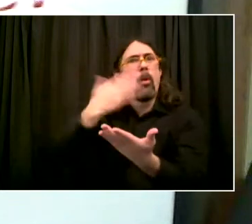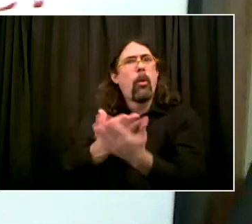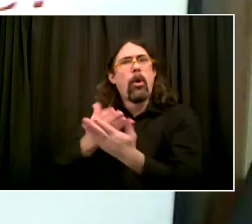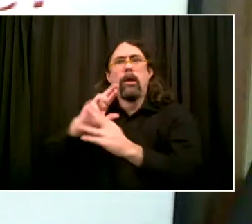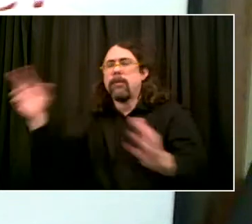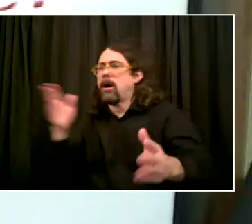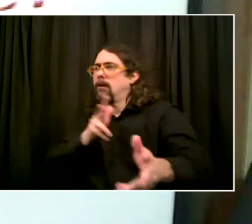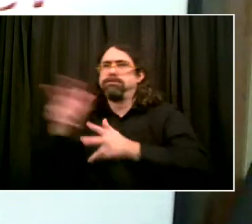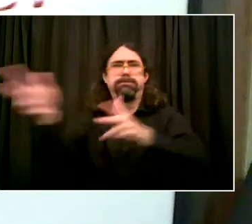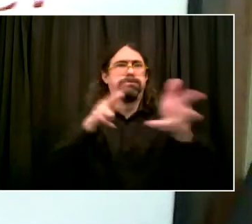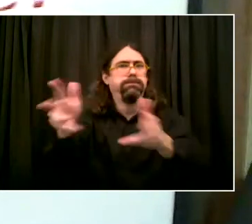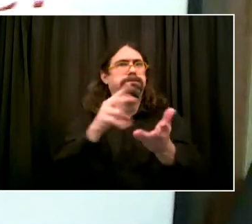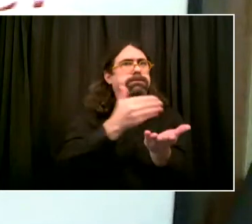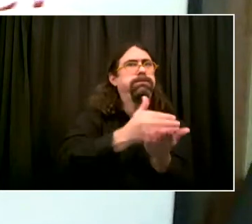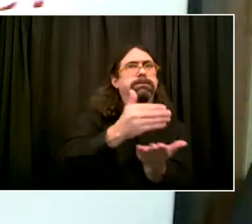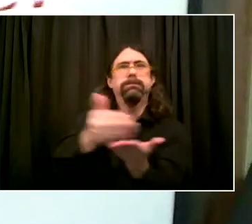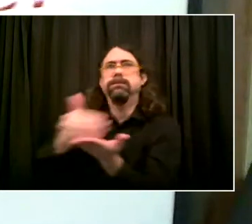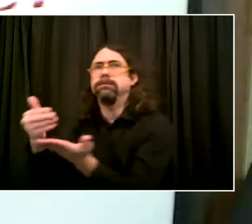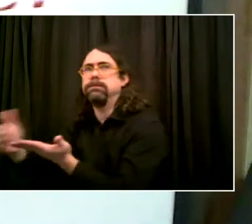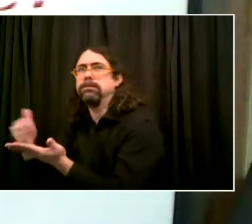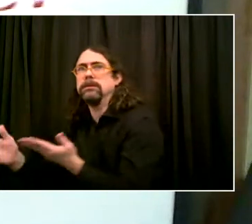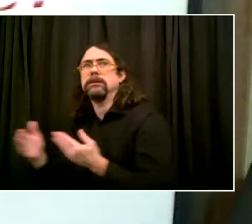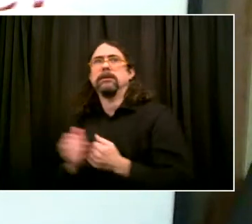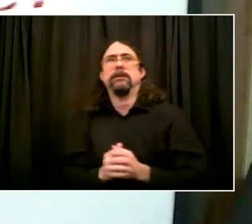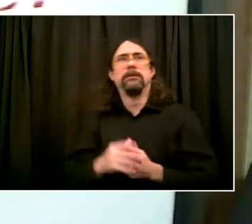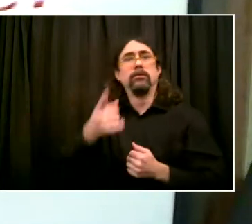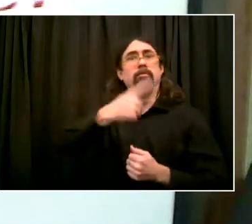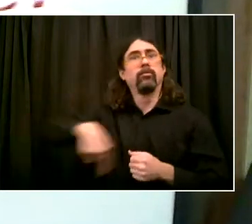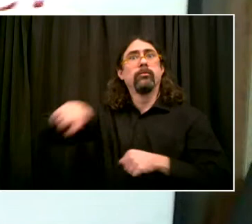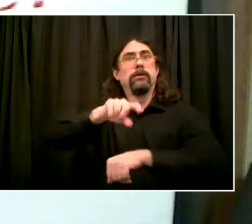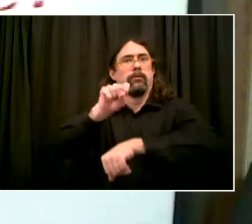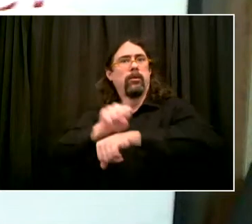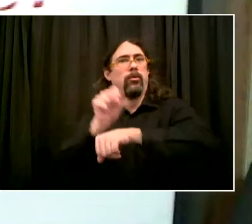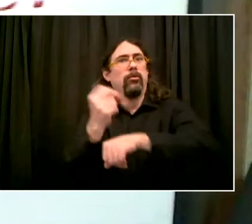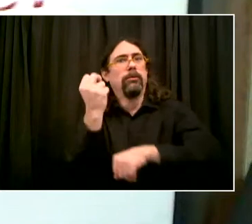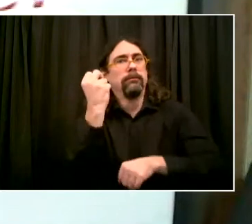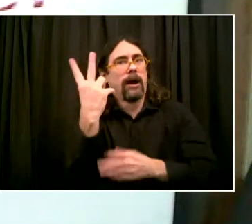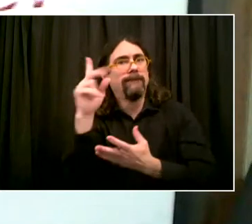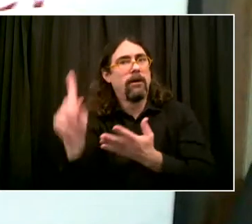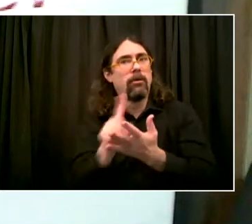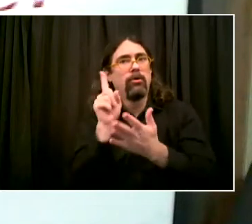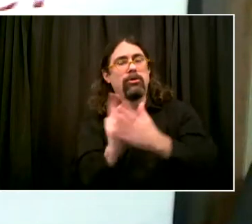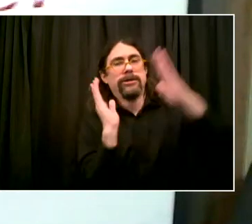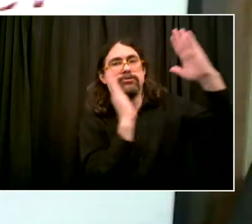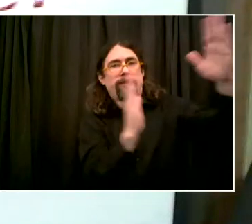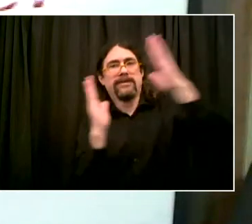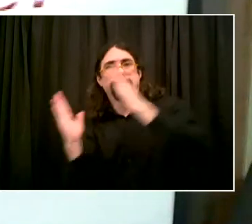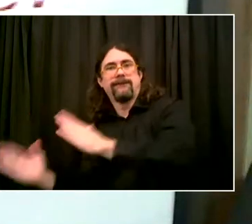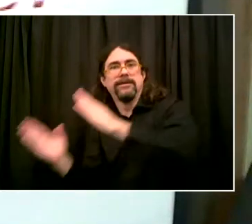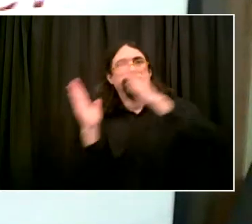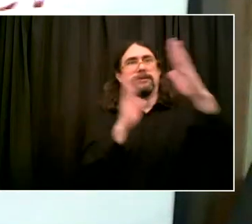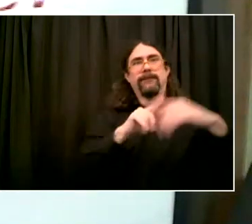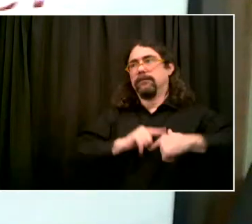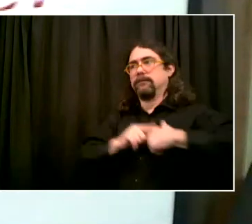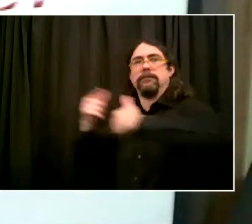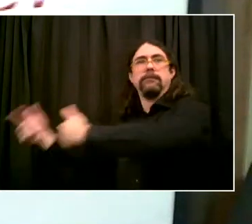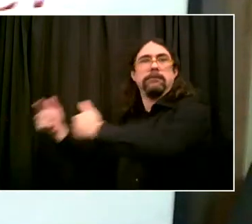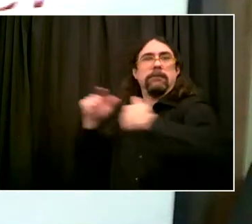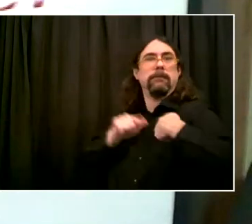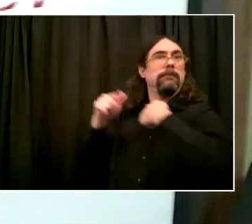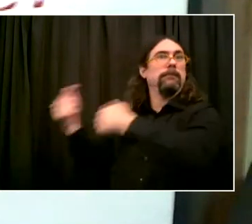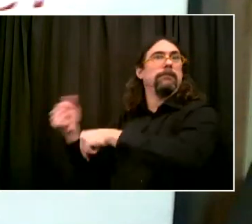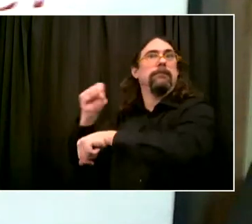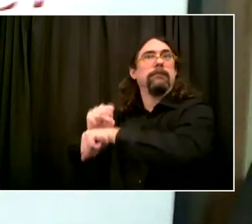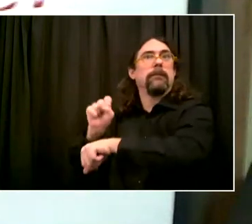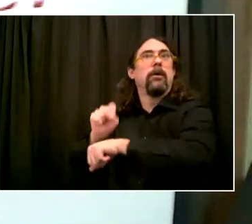at 7 p.m., and we will be out there in full force throughout the storm. The city has over 270,000 tons of salt and